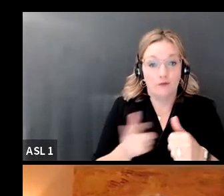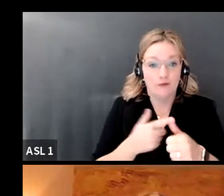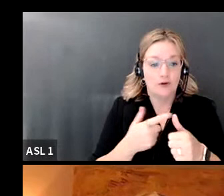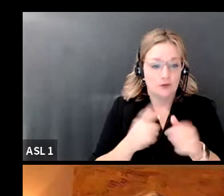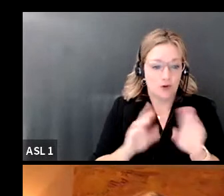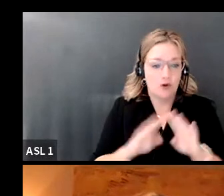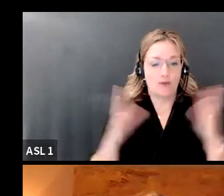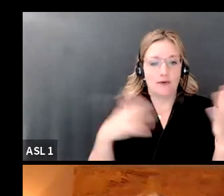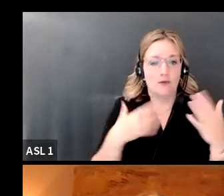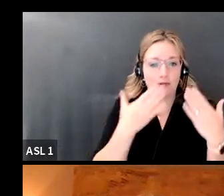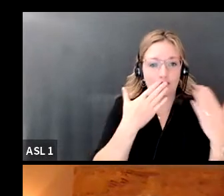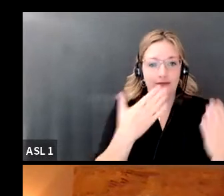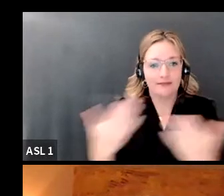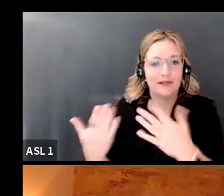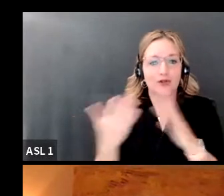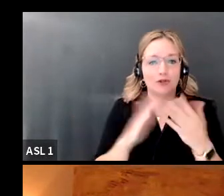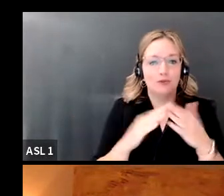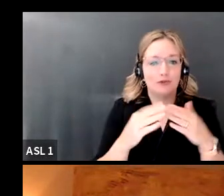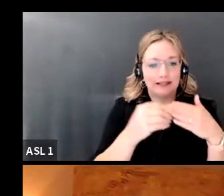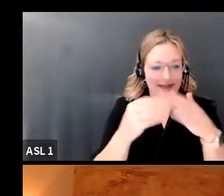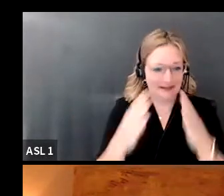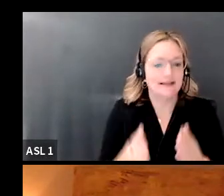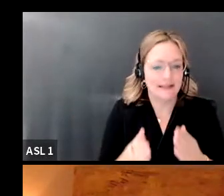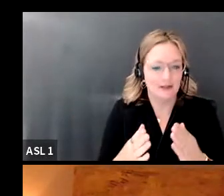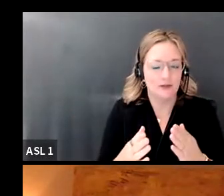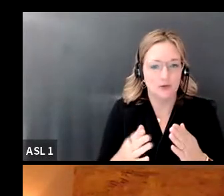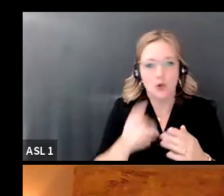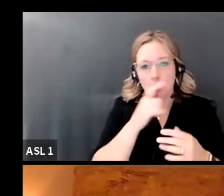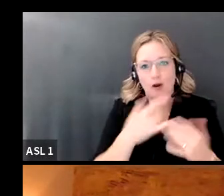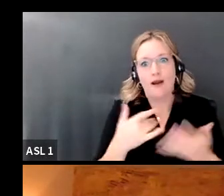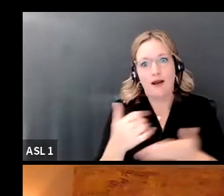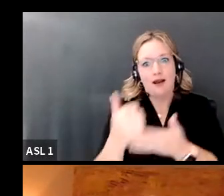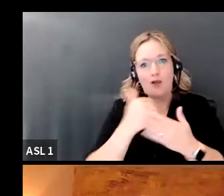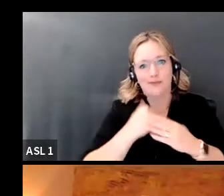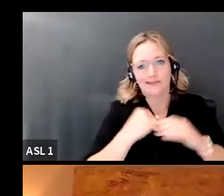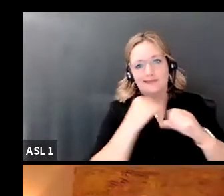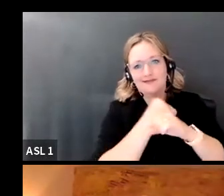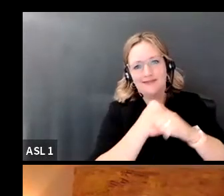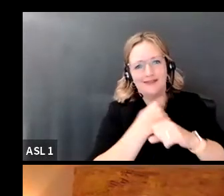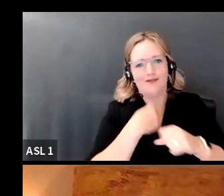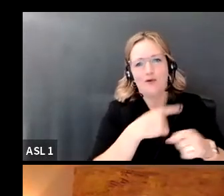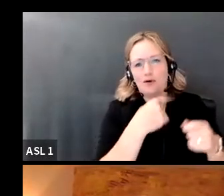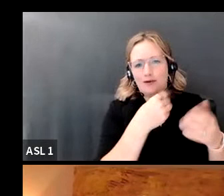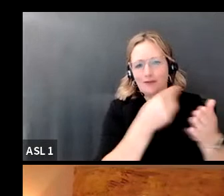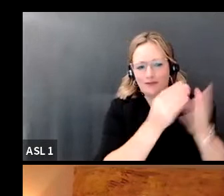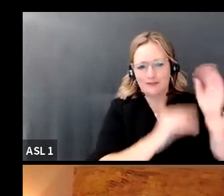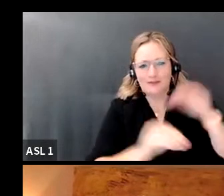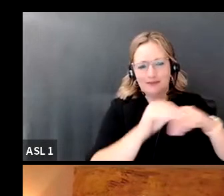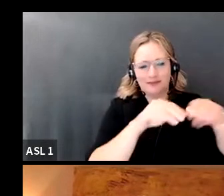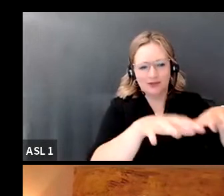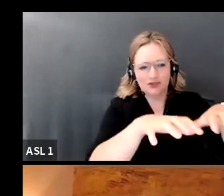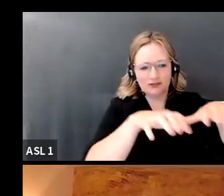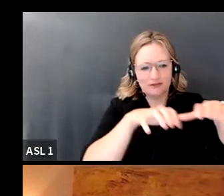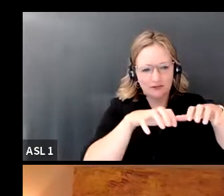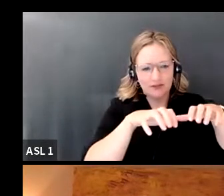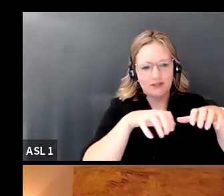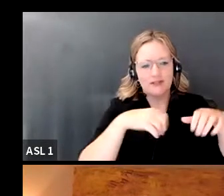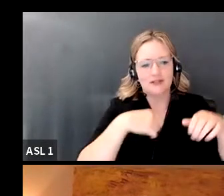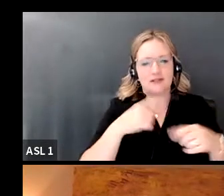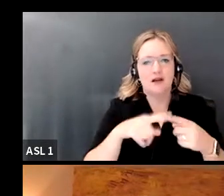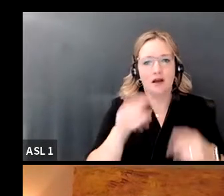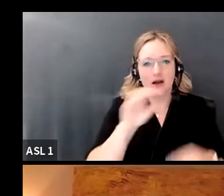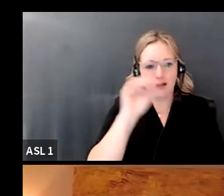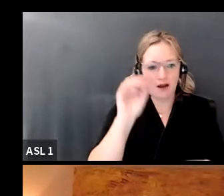community leaders in helping us and fight for this budget freeze uh such as cams coalition against more surveillance ottawa black